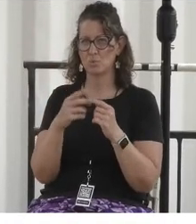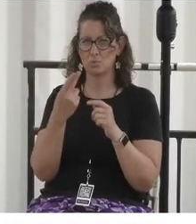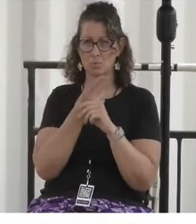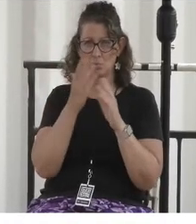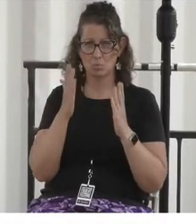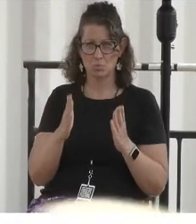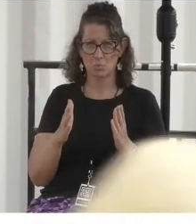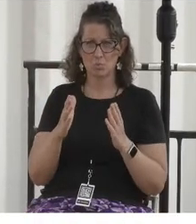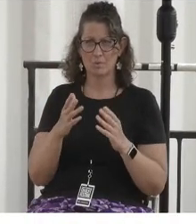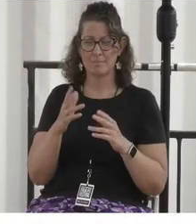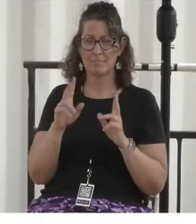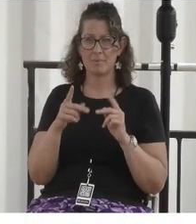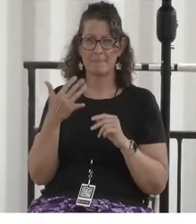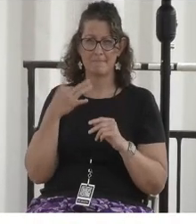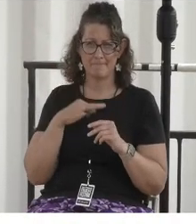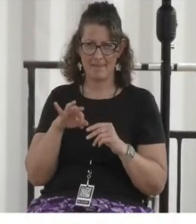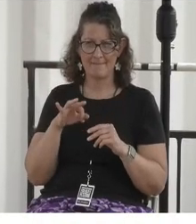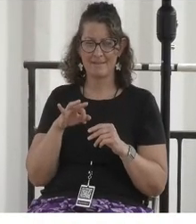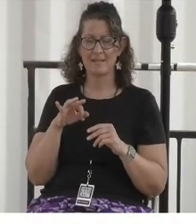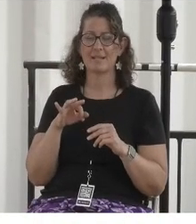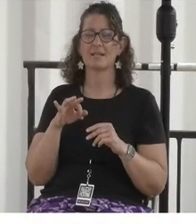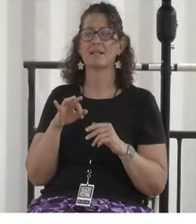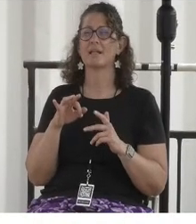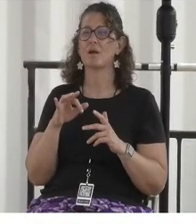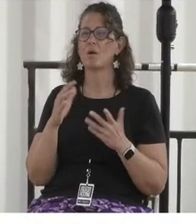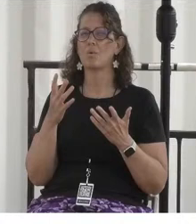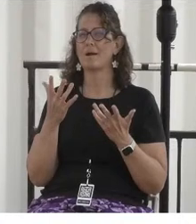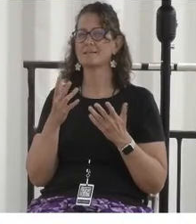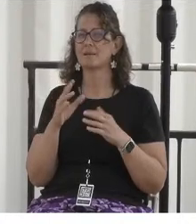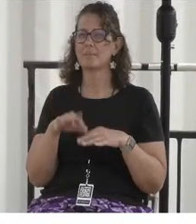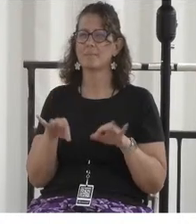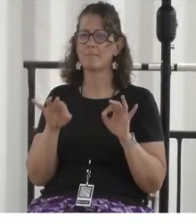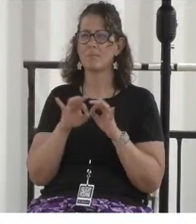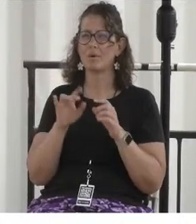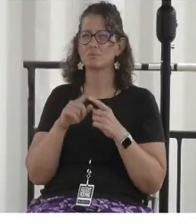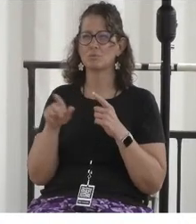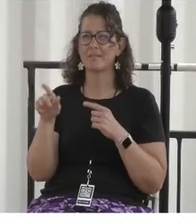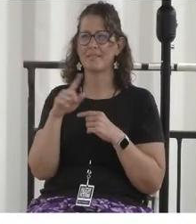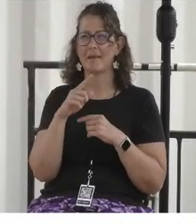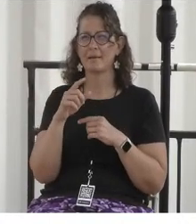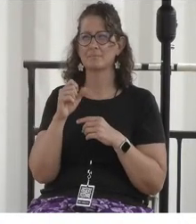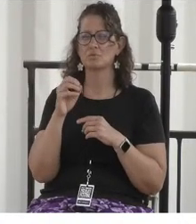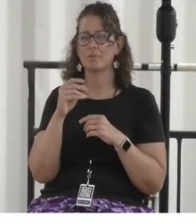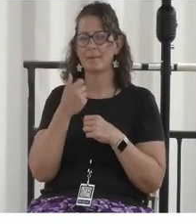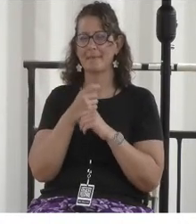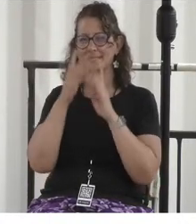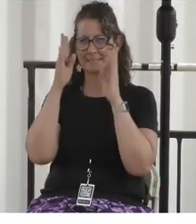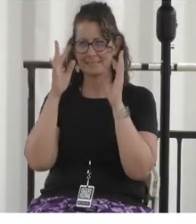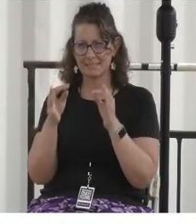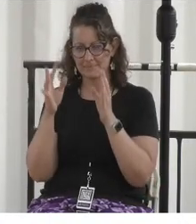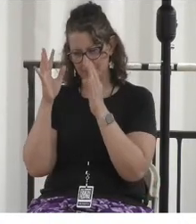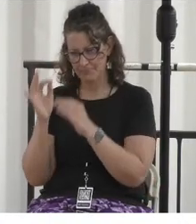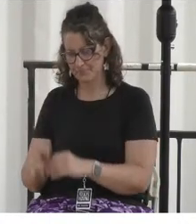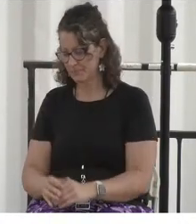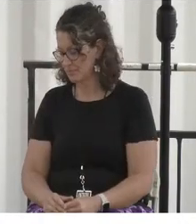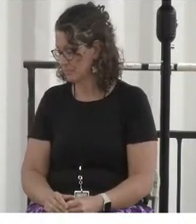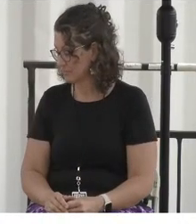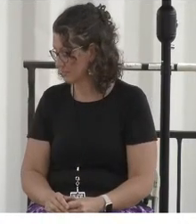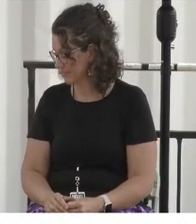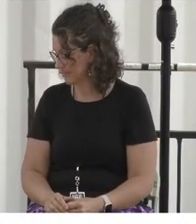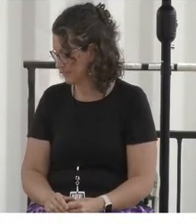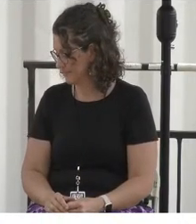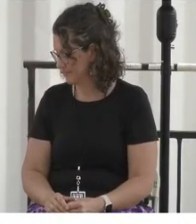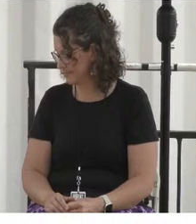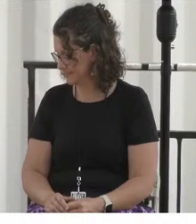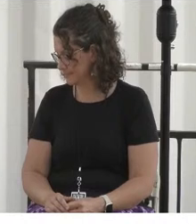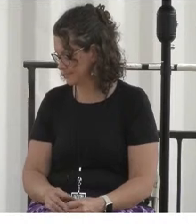people who can benefit from this information what's important to them so that decisions can ultimately be made. Yeah, so just to touch on